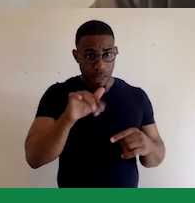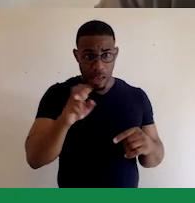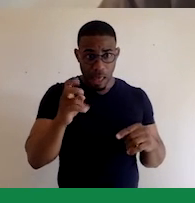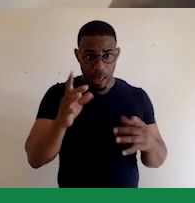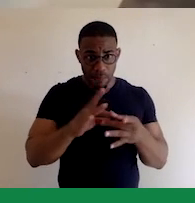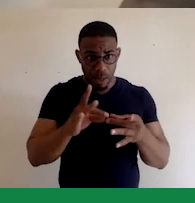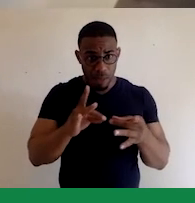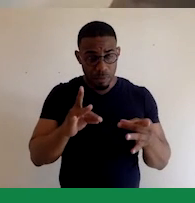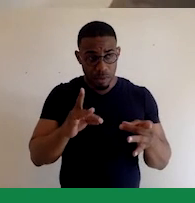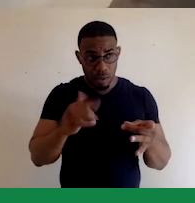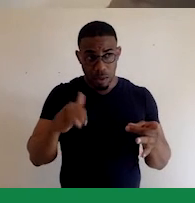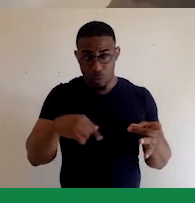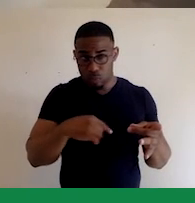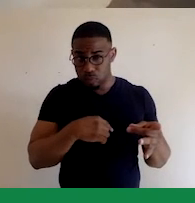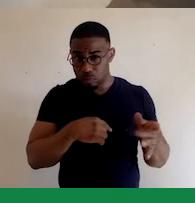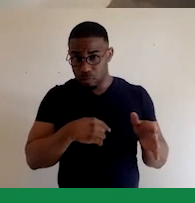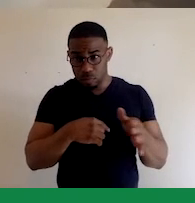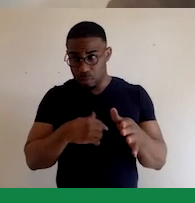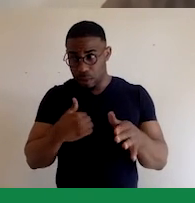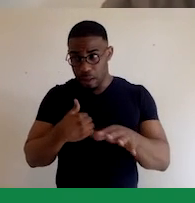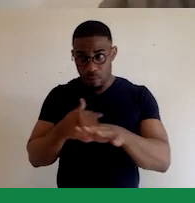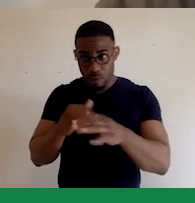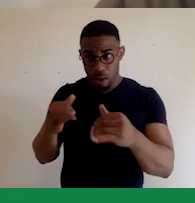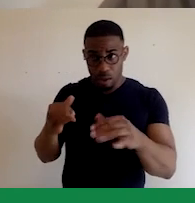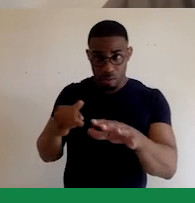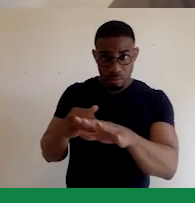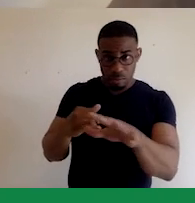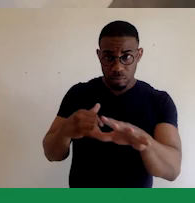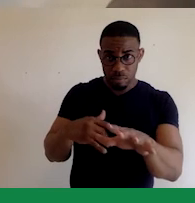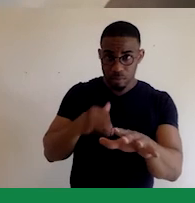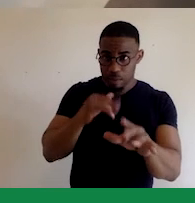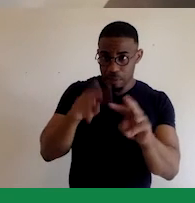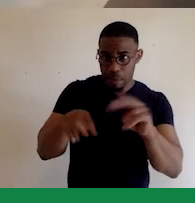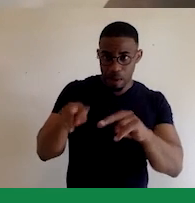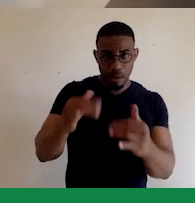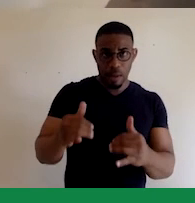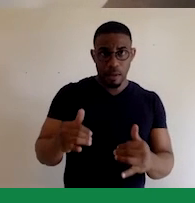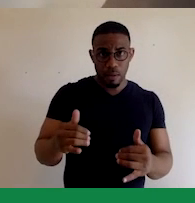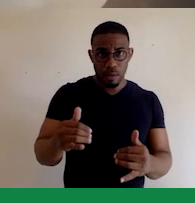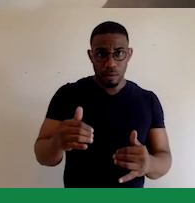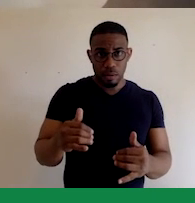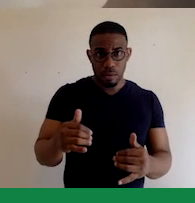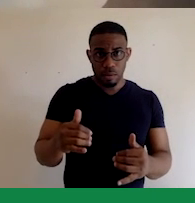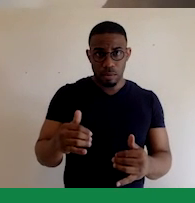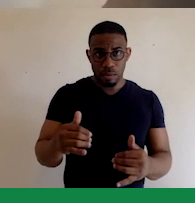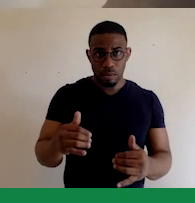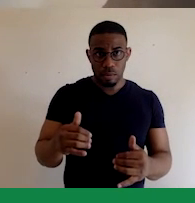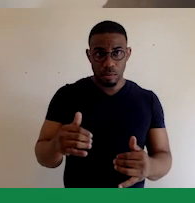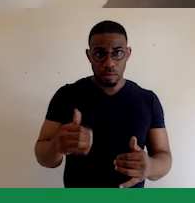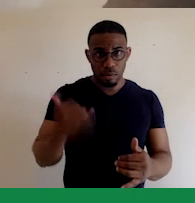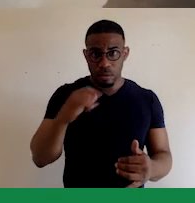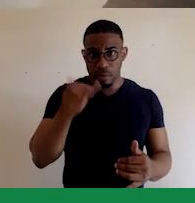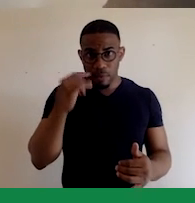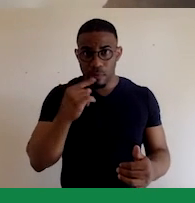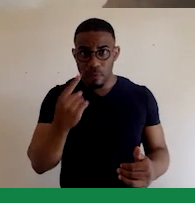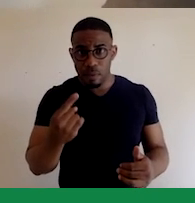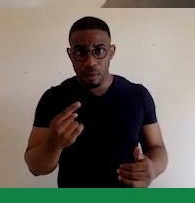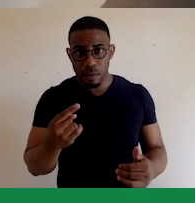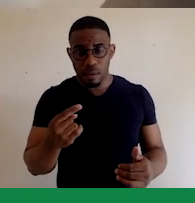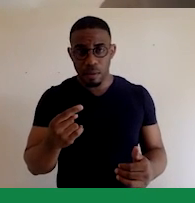comments that we have online? I'm just monitoring now. Look as well.